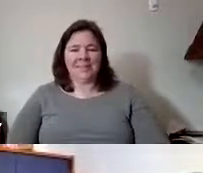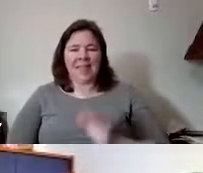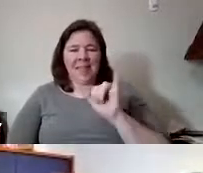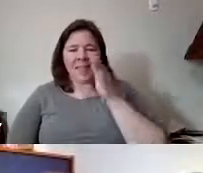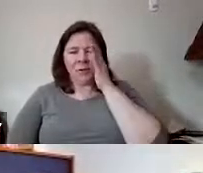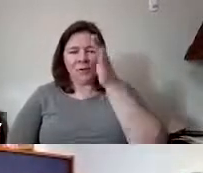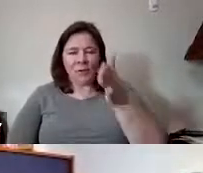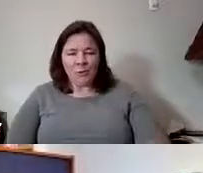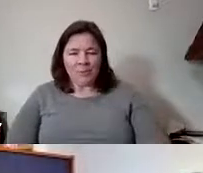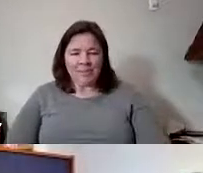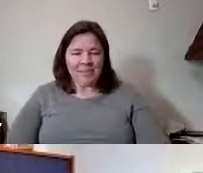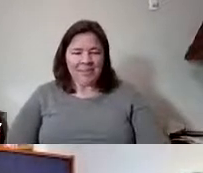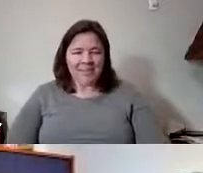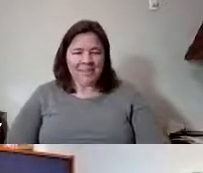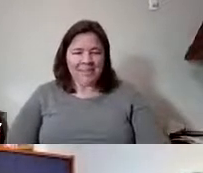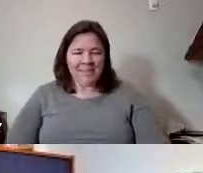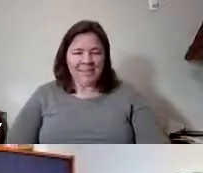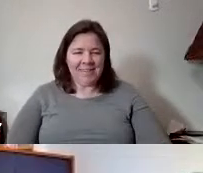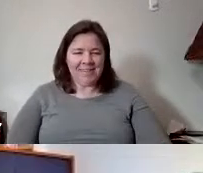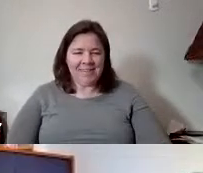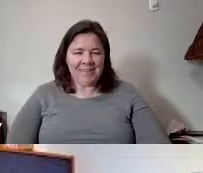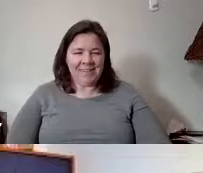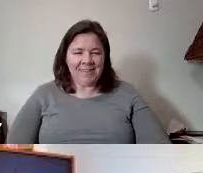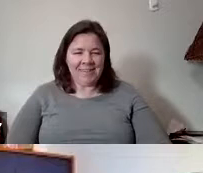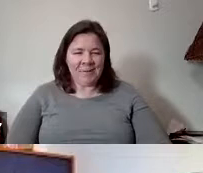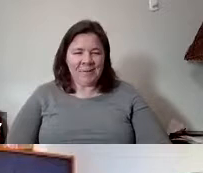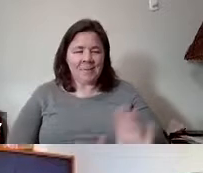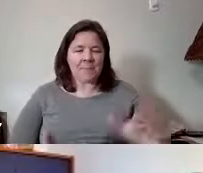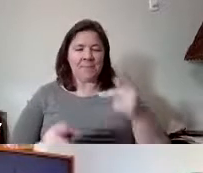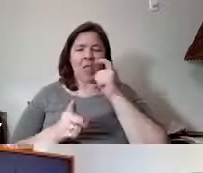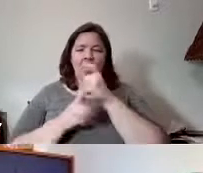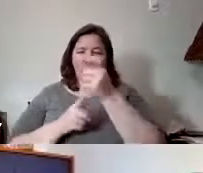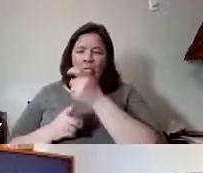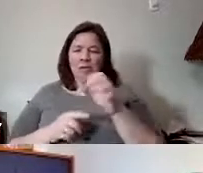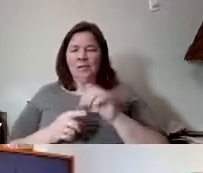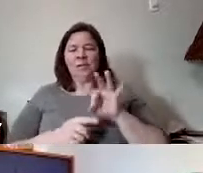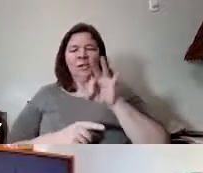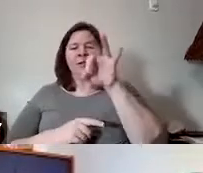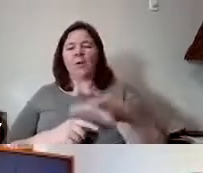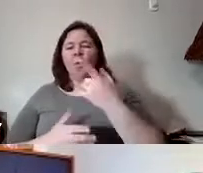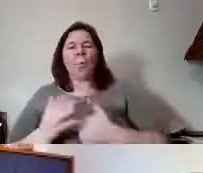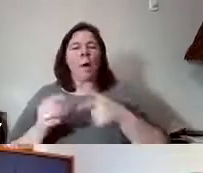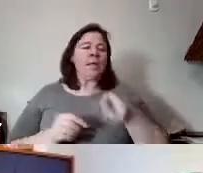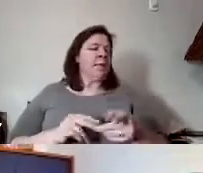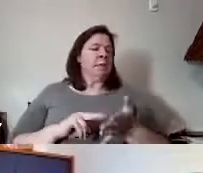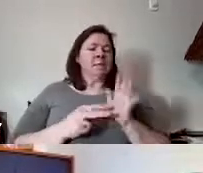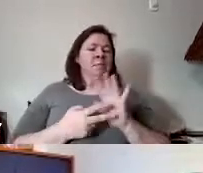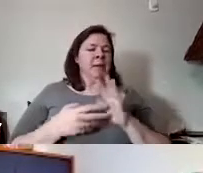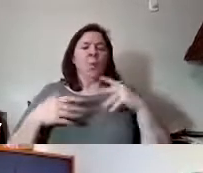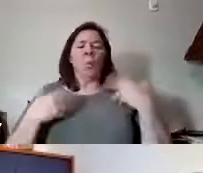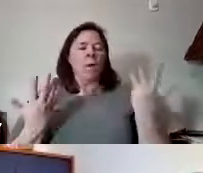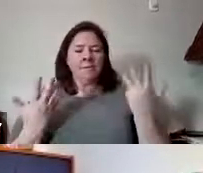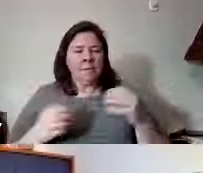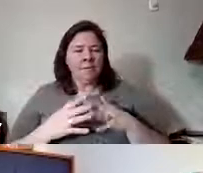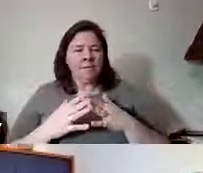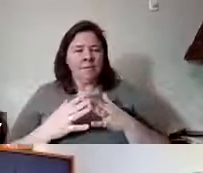thing. Yes, Ash is always teasing us and throwing out things like, what could this possibly mean? So